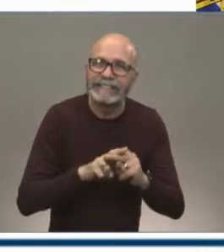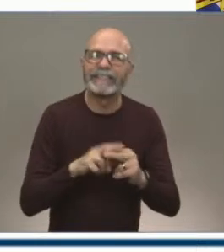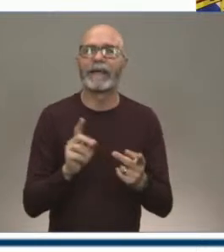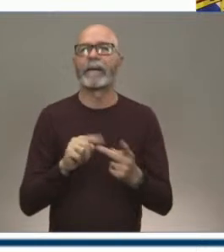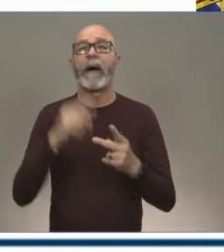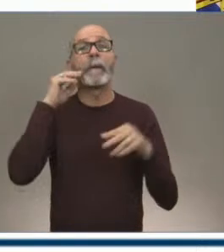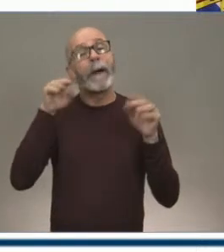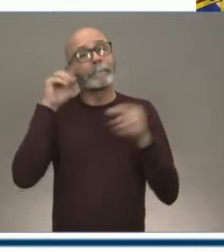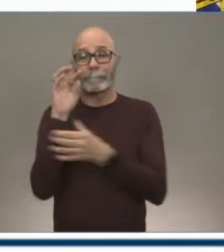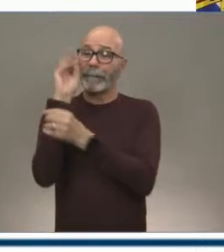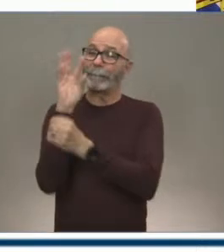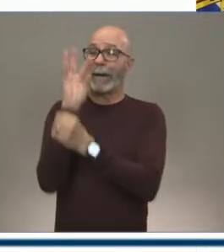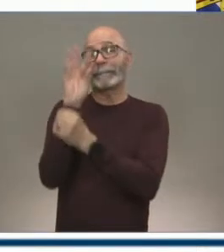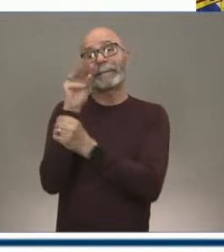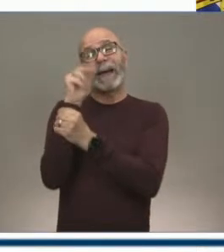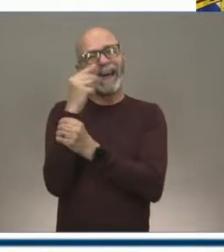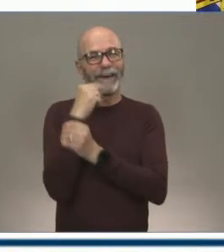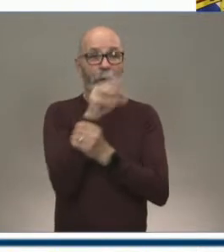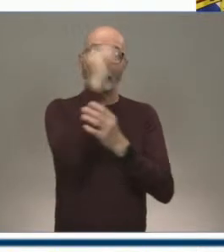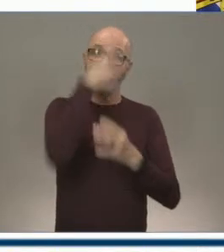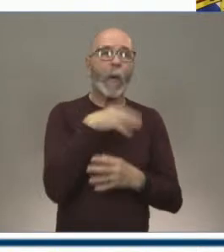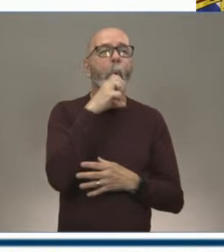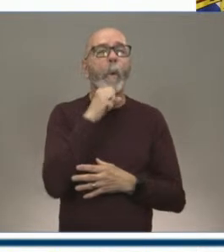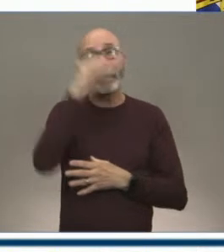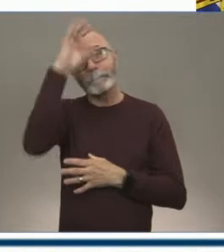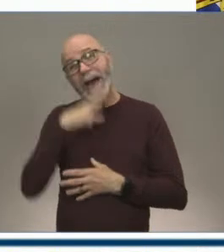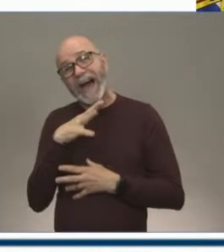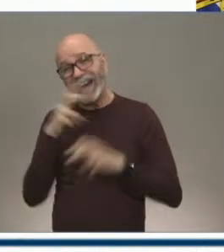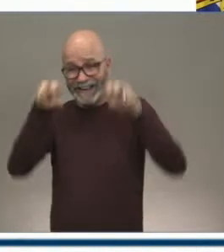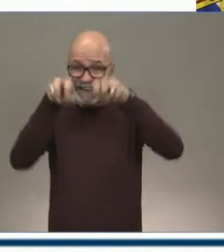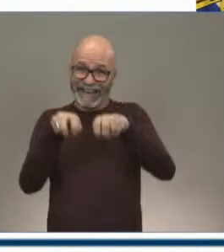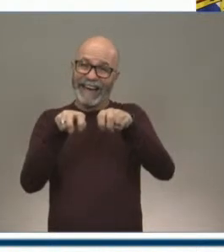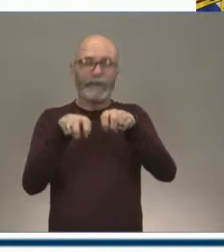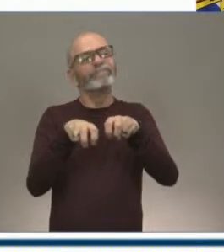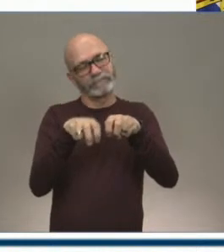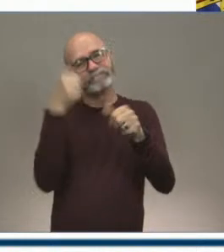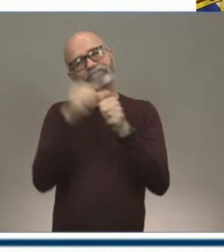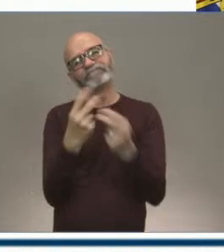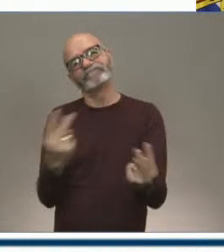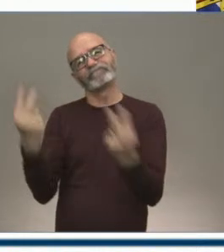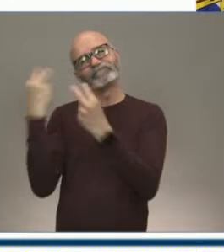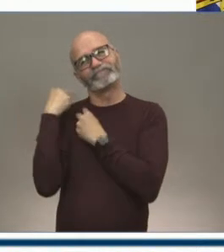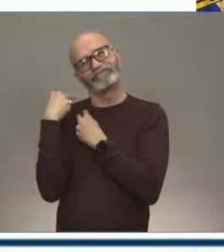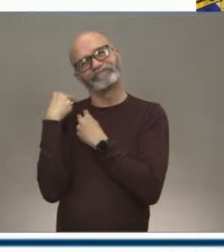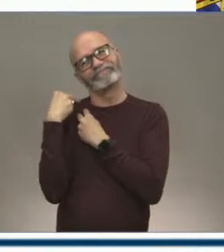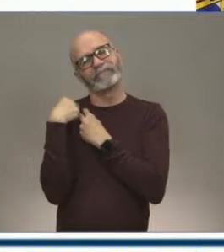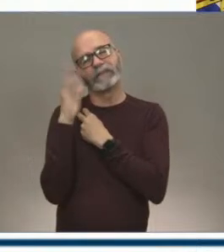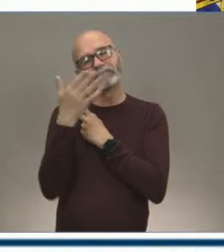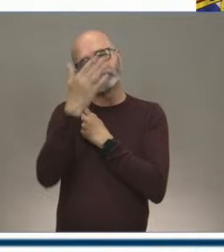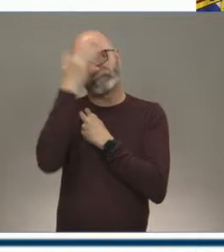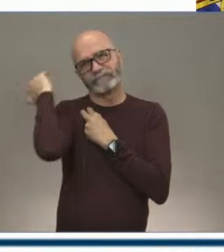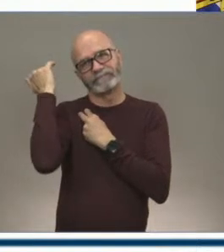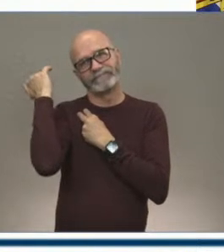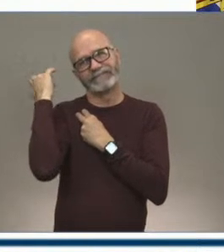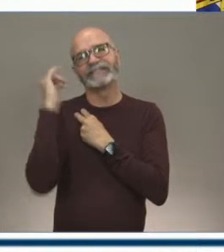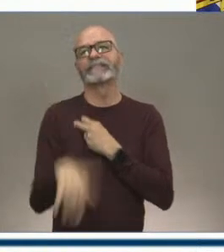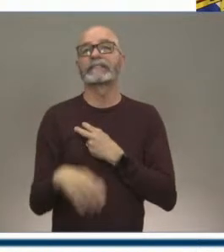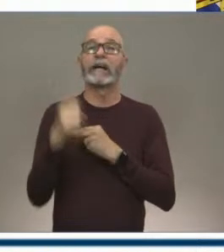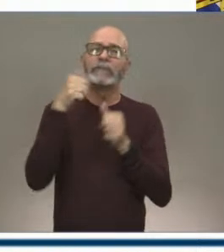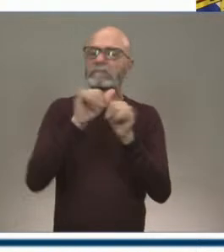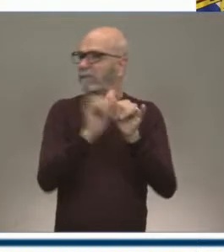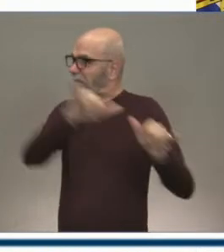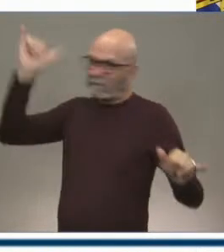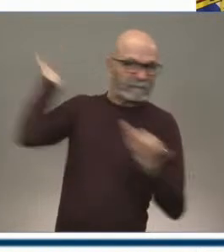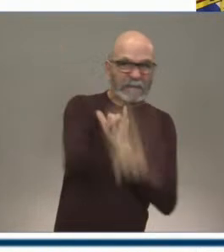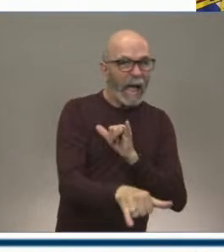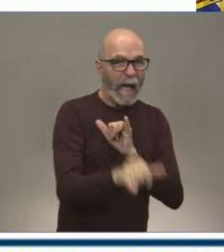in front of everyone. And who could forget Stay the Blazes Home? I think people are a bit still startled